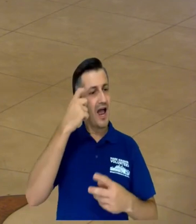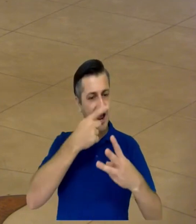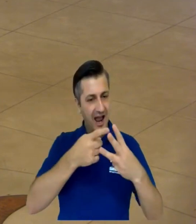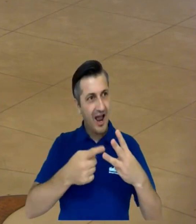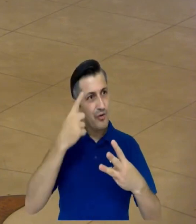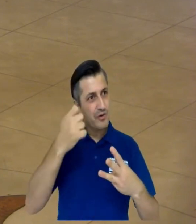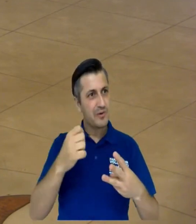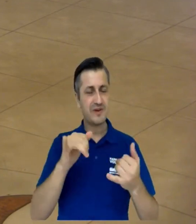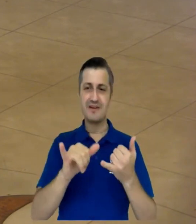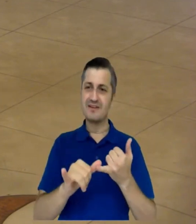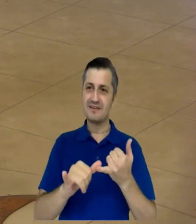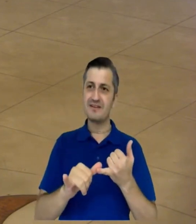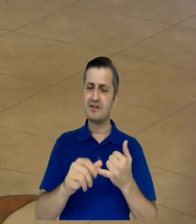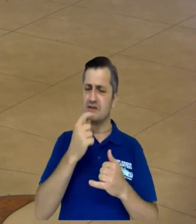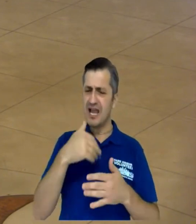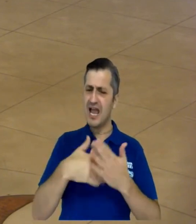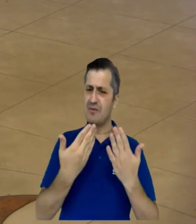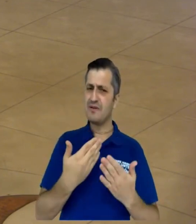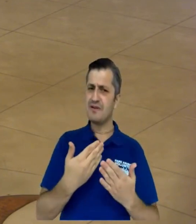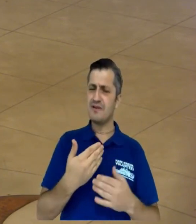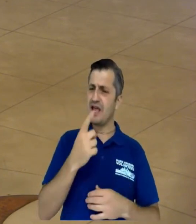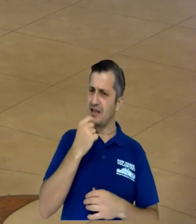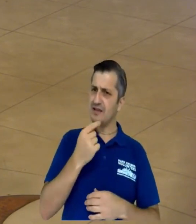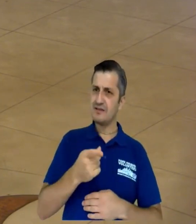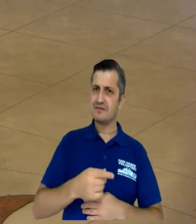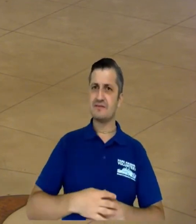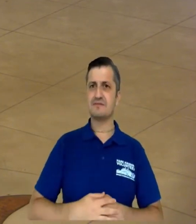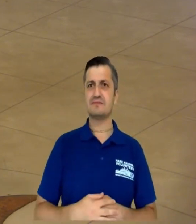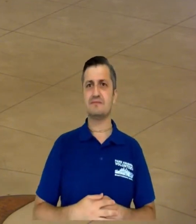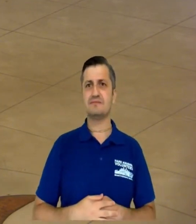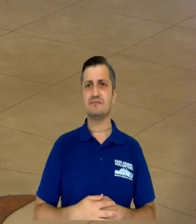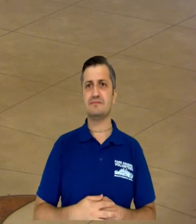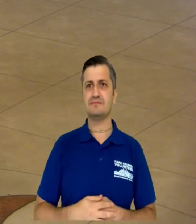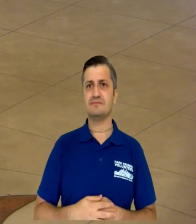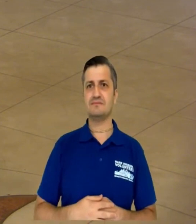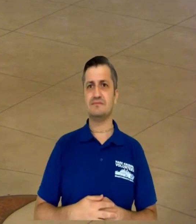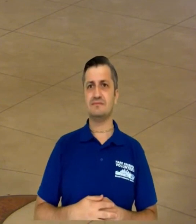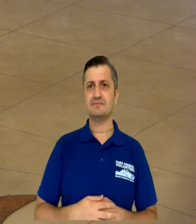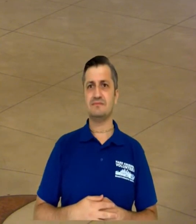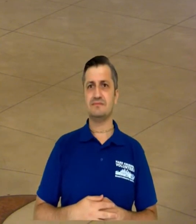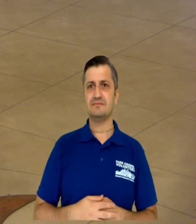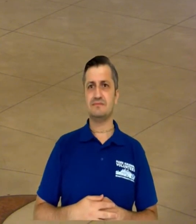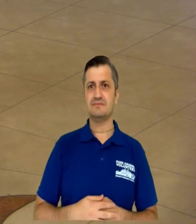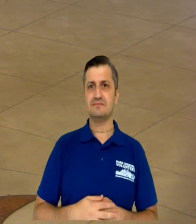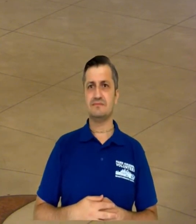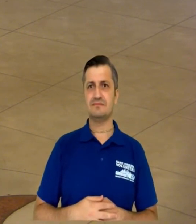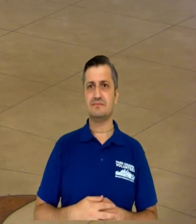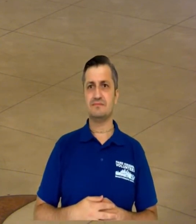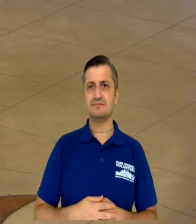chant, right? Obviously, chanting is the best way to focus our mind. If we start our day off